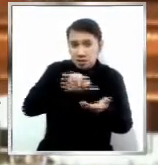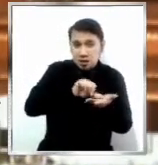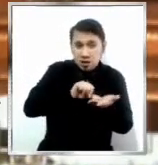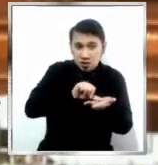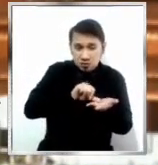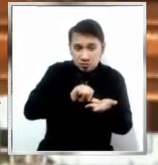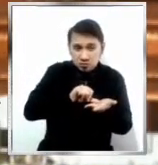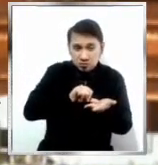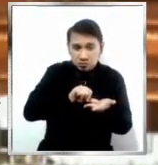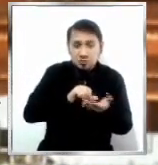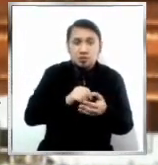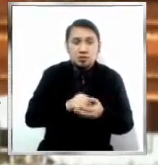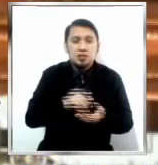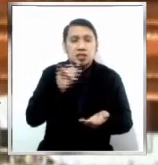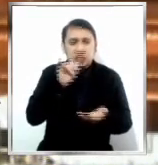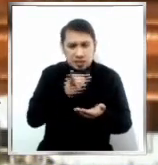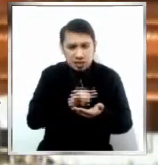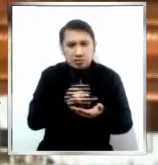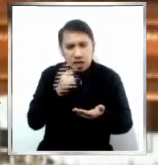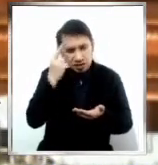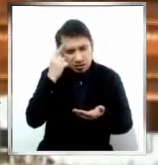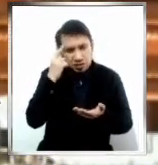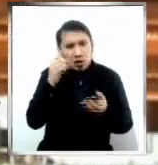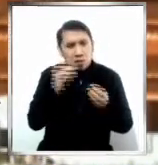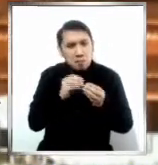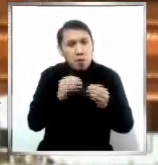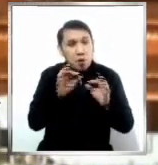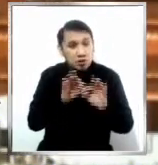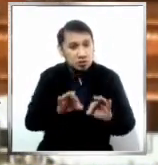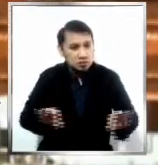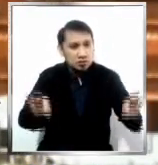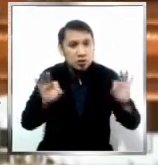one important factor. Yung mask talaga,